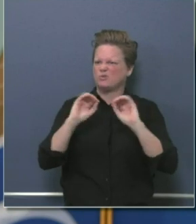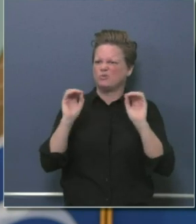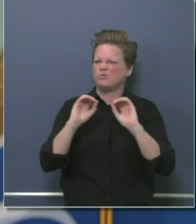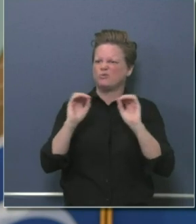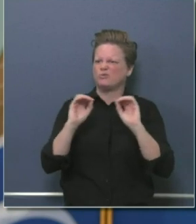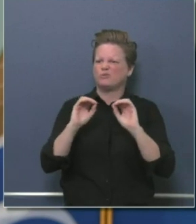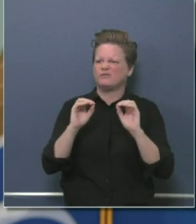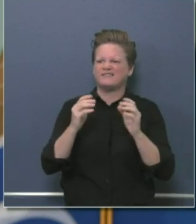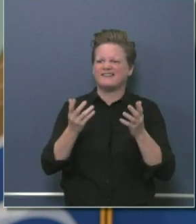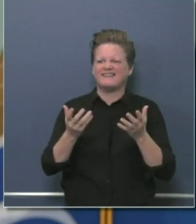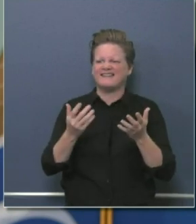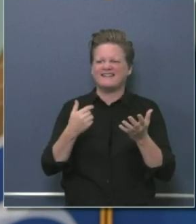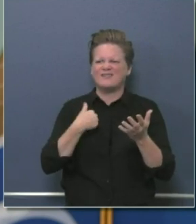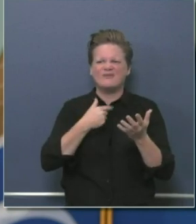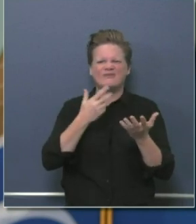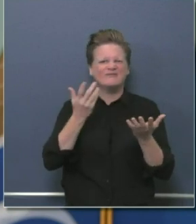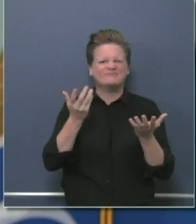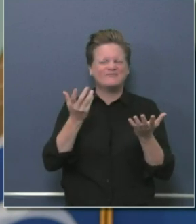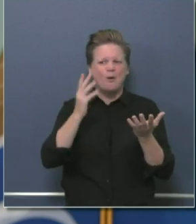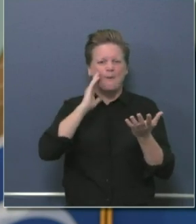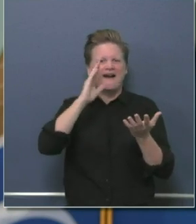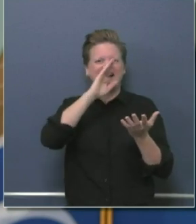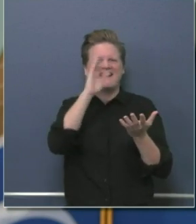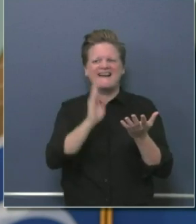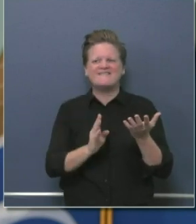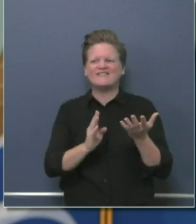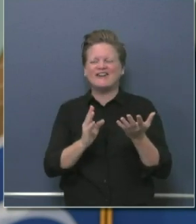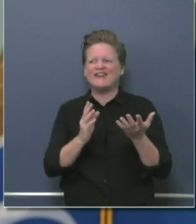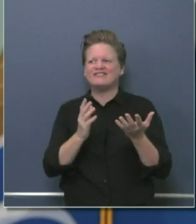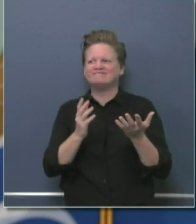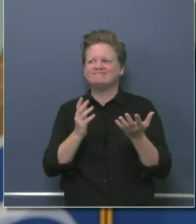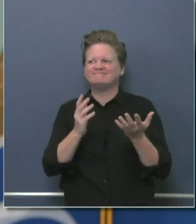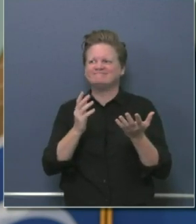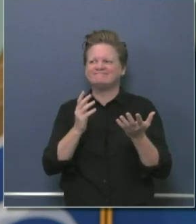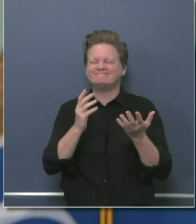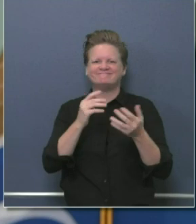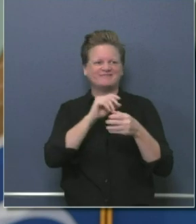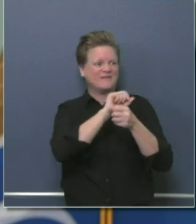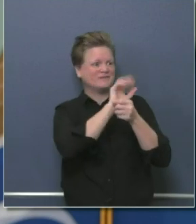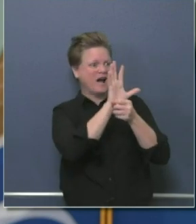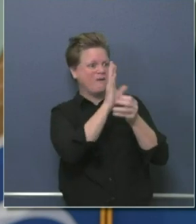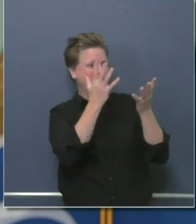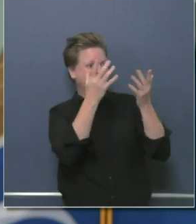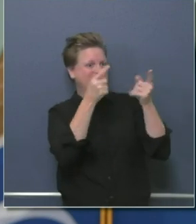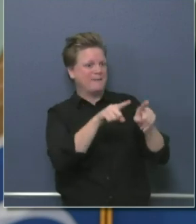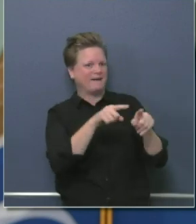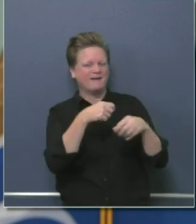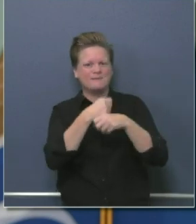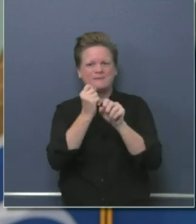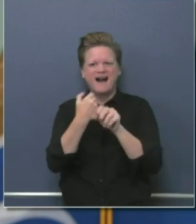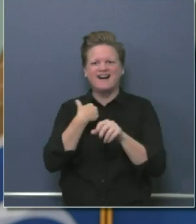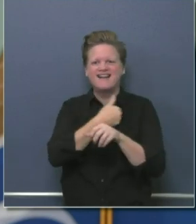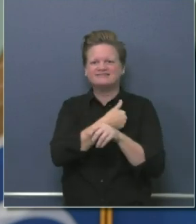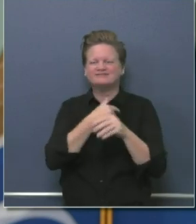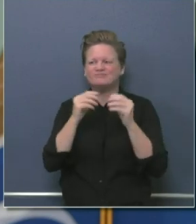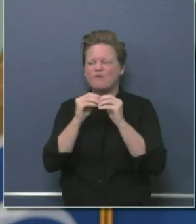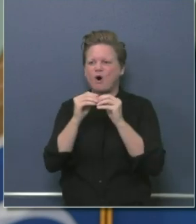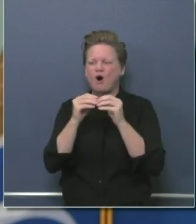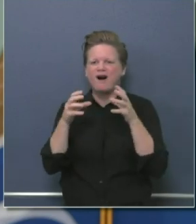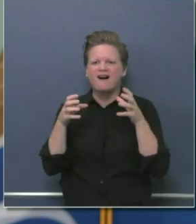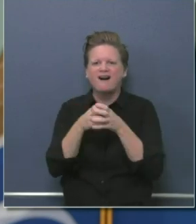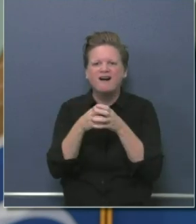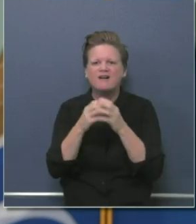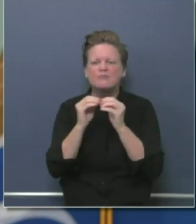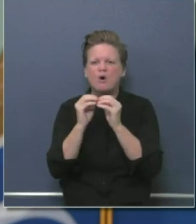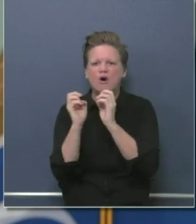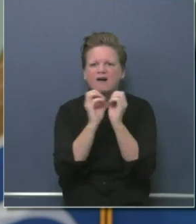some of that work, particularly the work coming out of Colorado. And that work really presented itself and it complemented